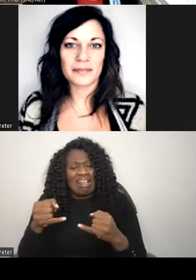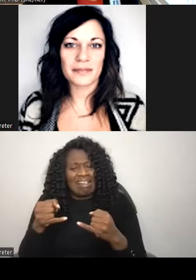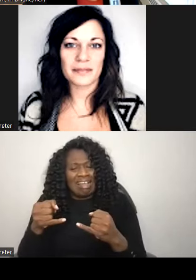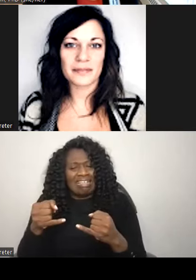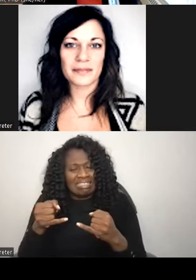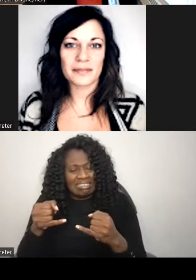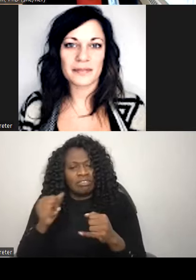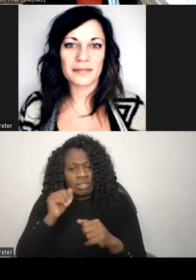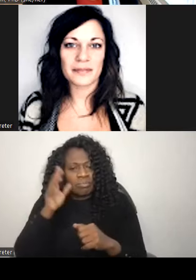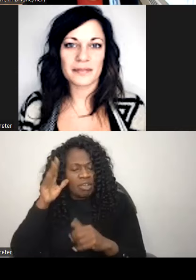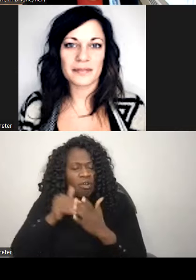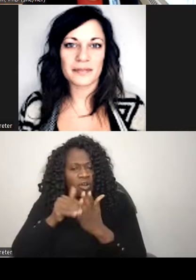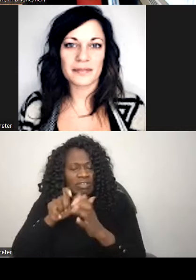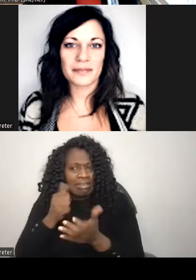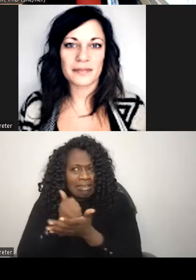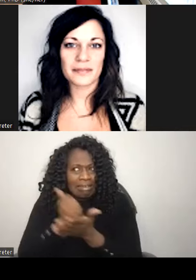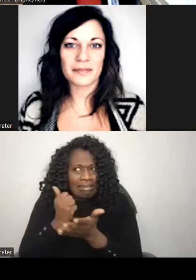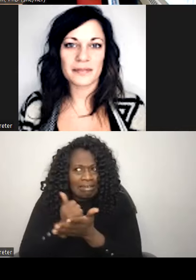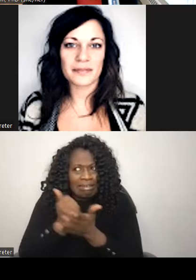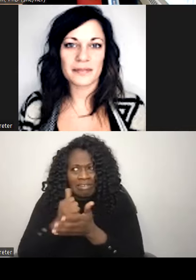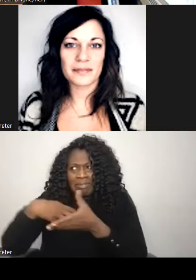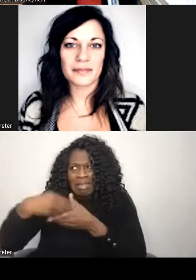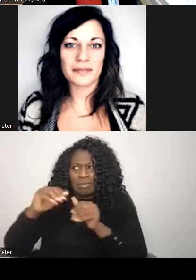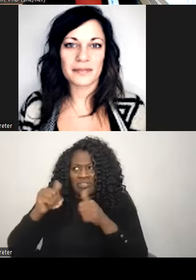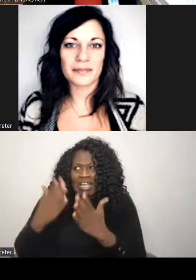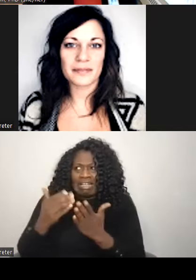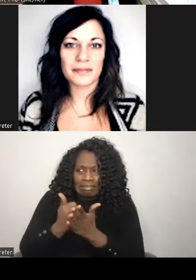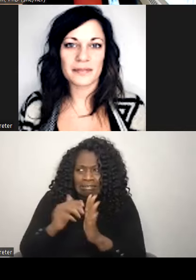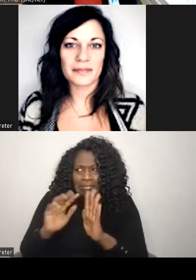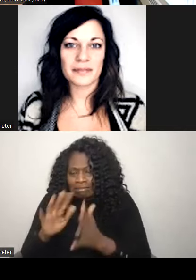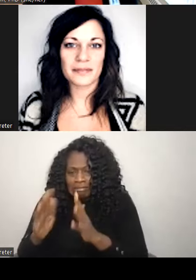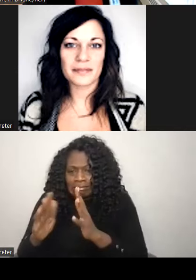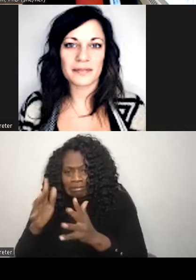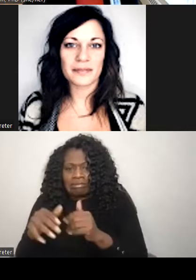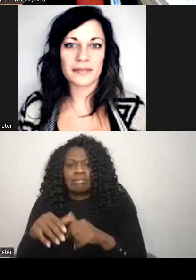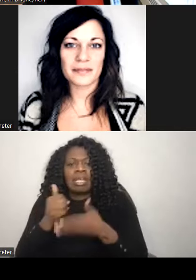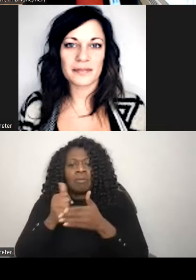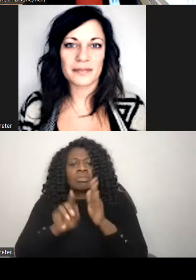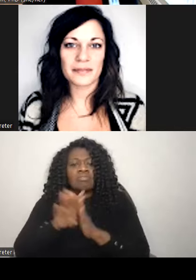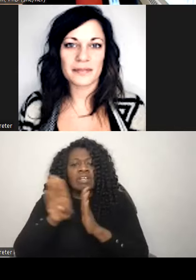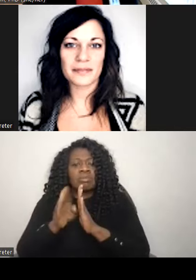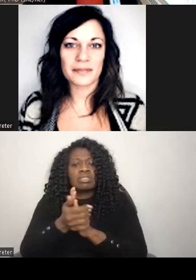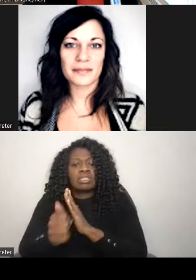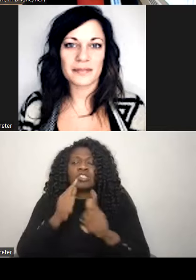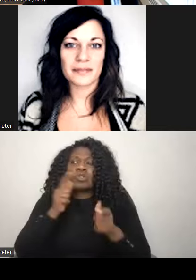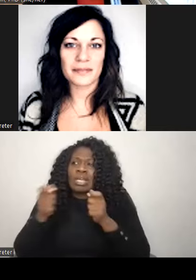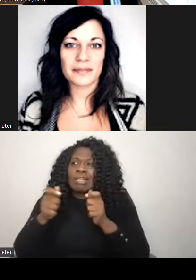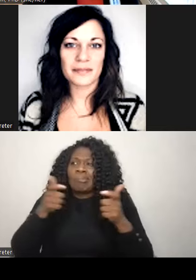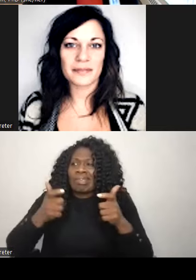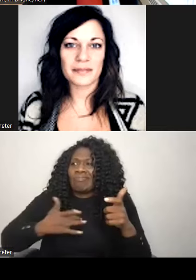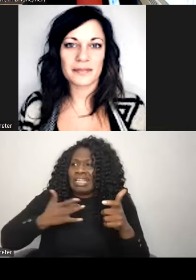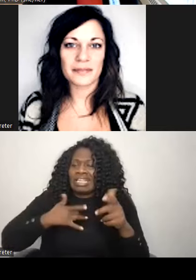that's one where parents often need some help from outside providers. Helping them to develop their skills to handle the big feelings, because